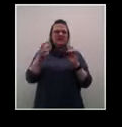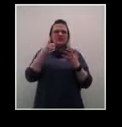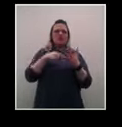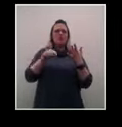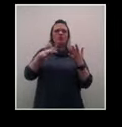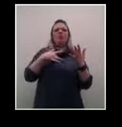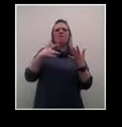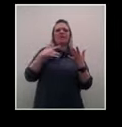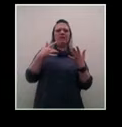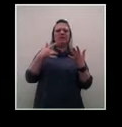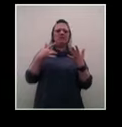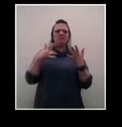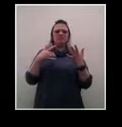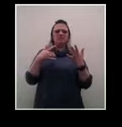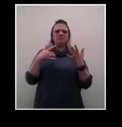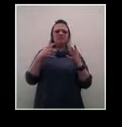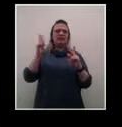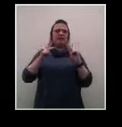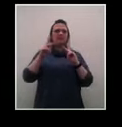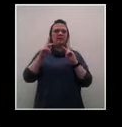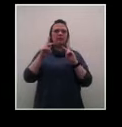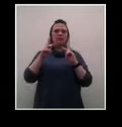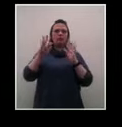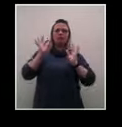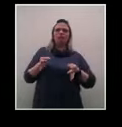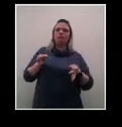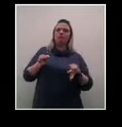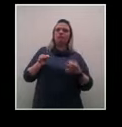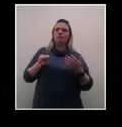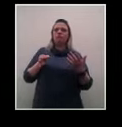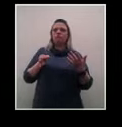on the fact that people chose to